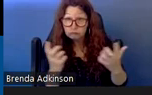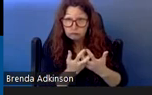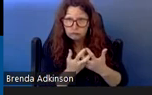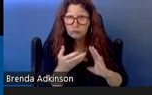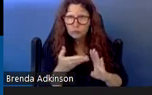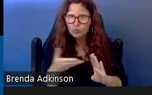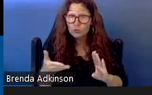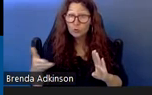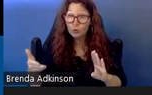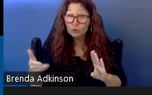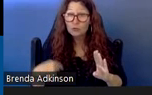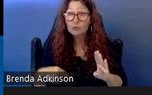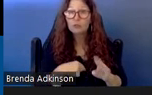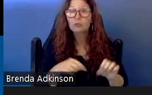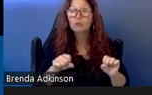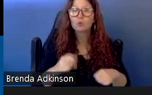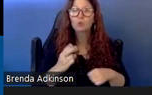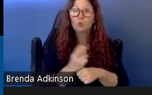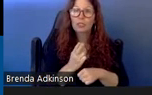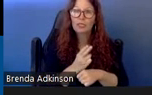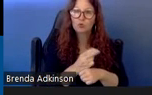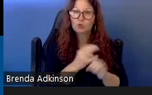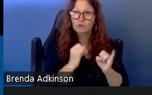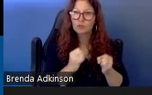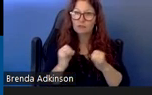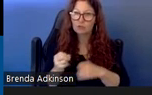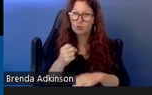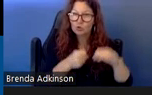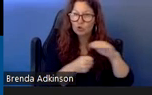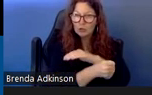resource that we can use for individualized sheltering.